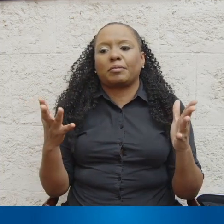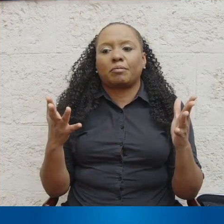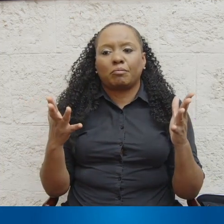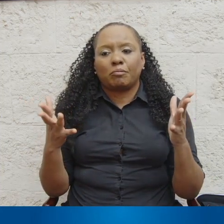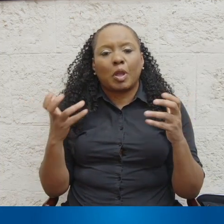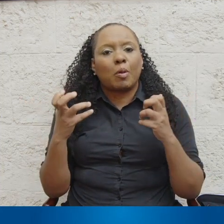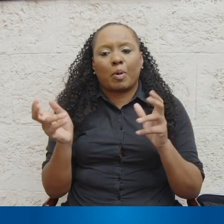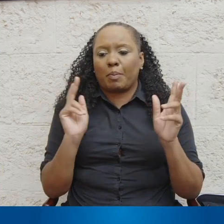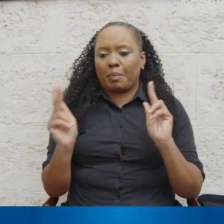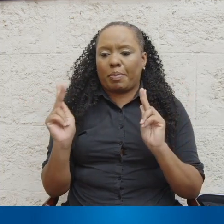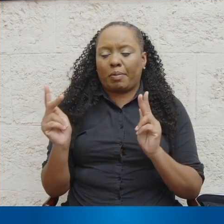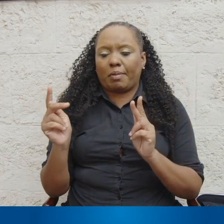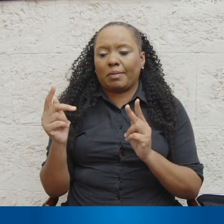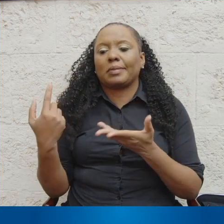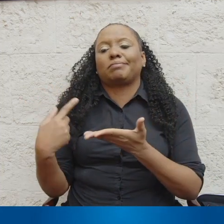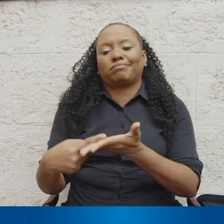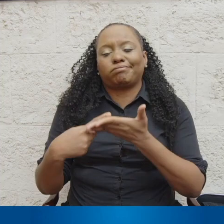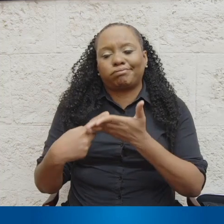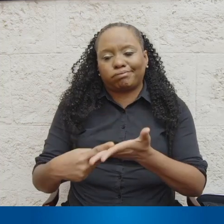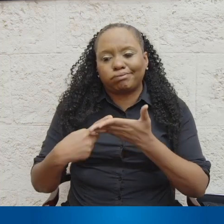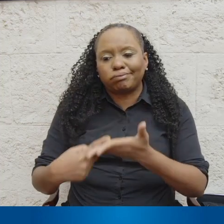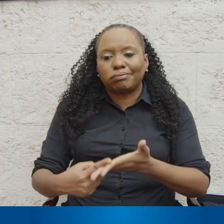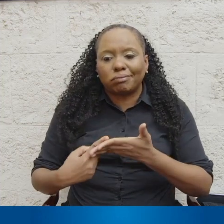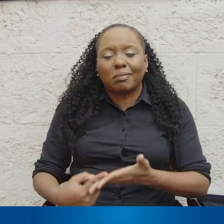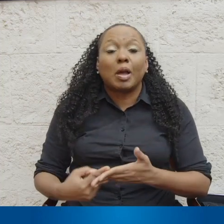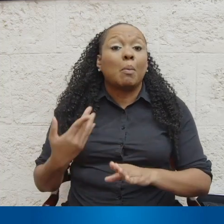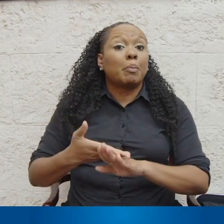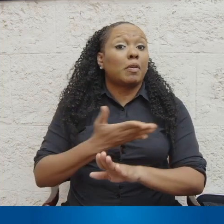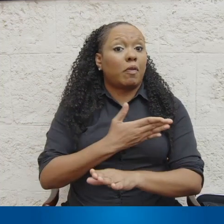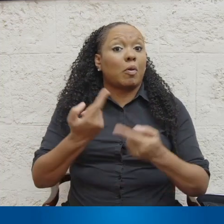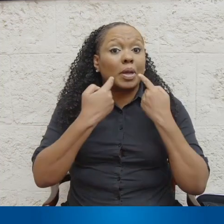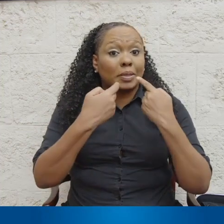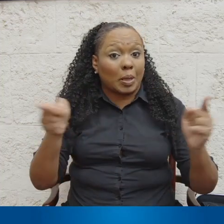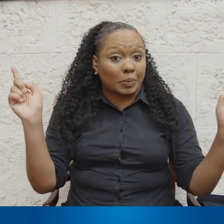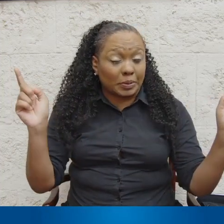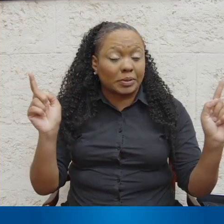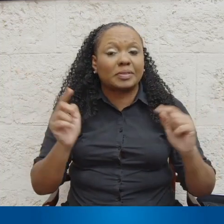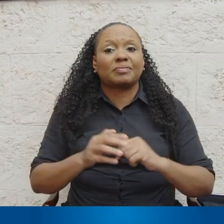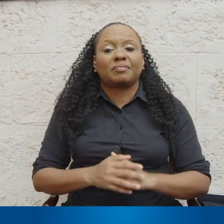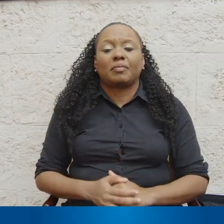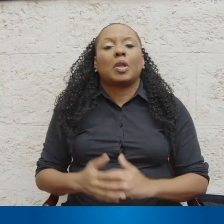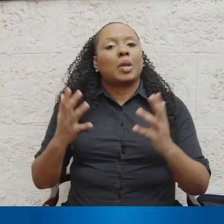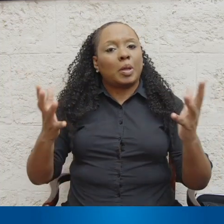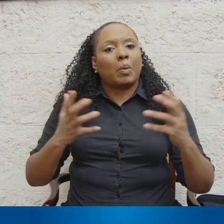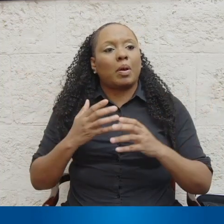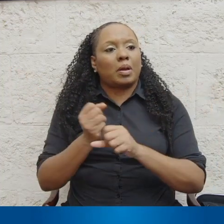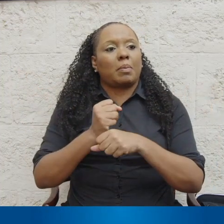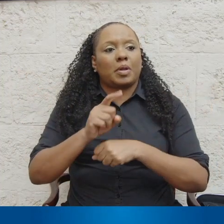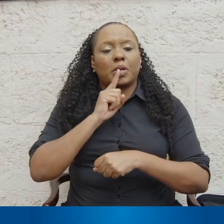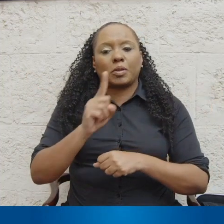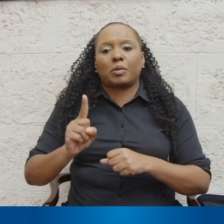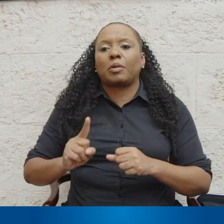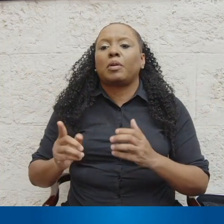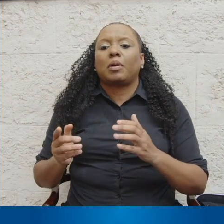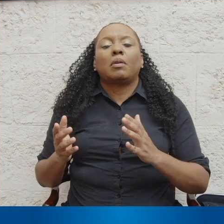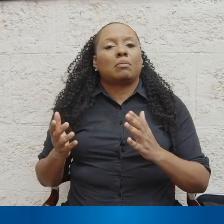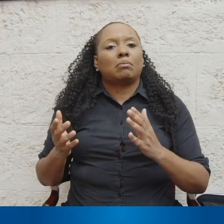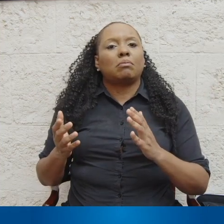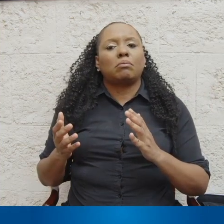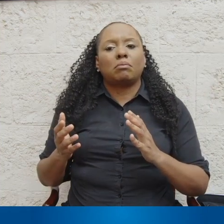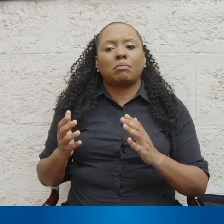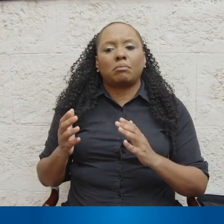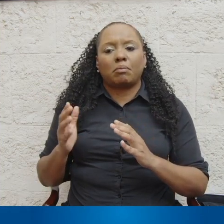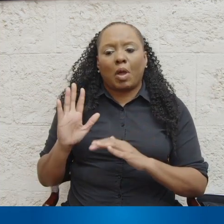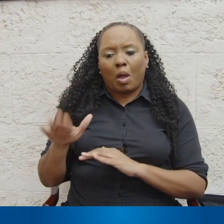to our stakeholders, to have some discussions with them, so that they are comfortable, and together, then we will, by very